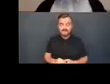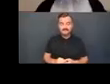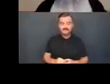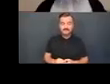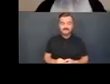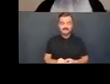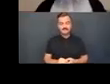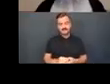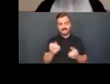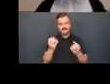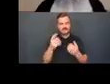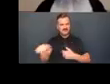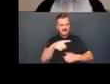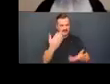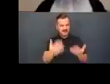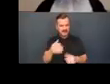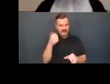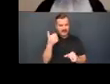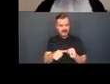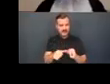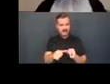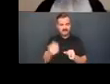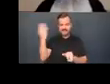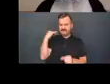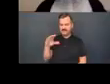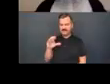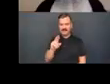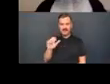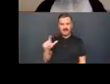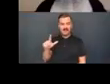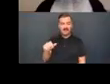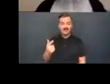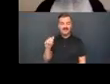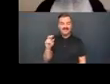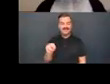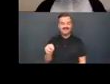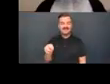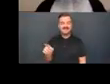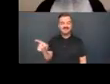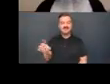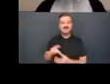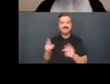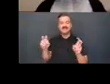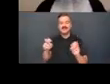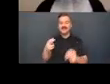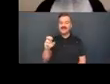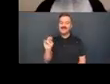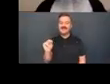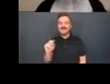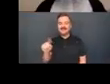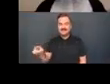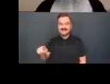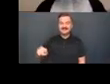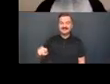Many of you will remember Carol Gillian's Heinz Dilemma, where Heinz has a wife who